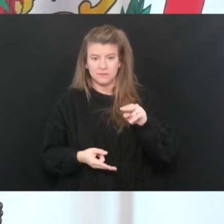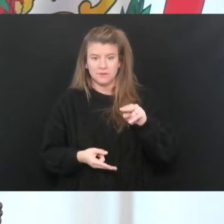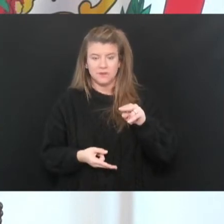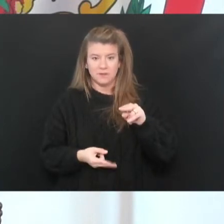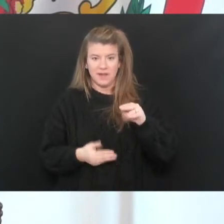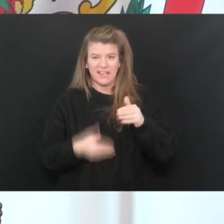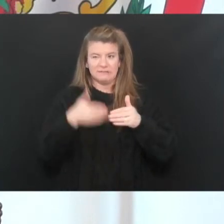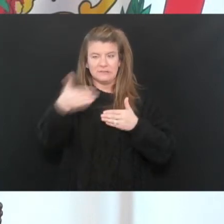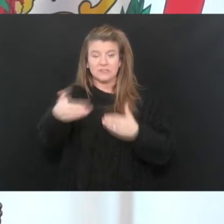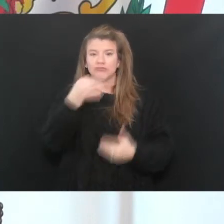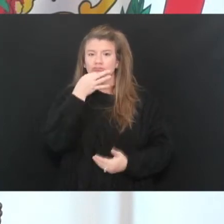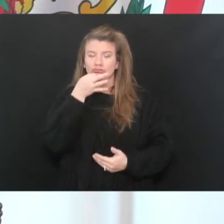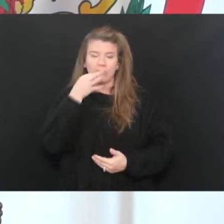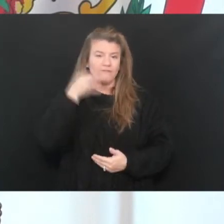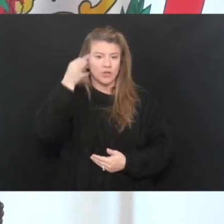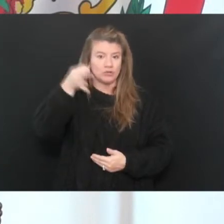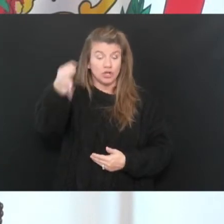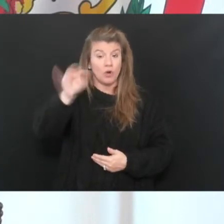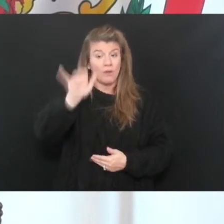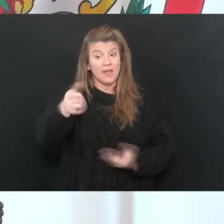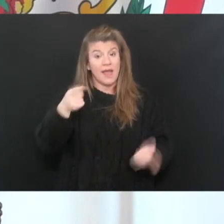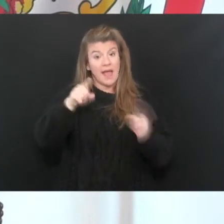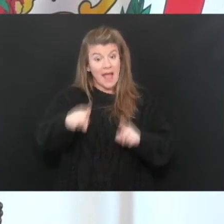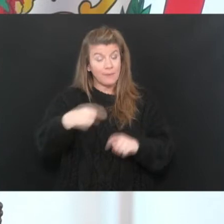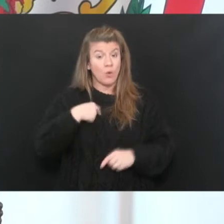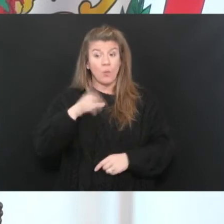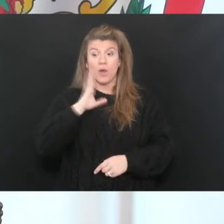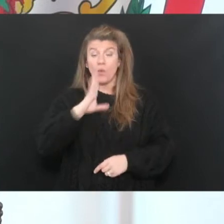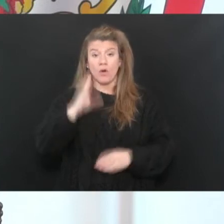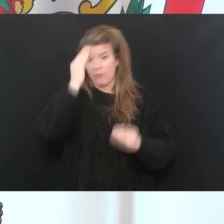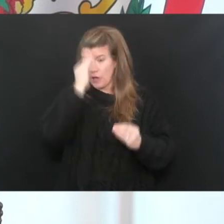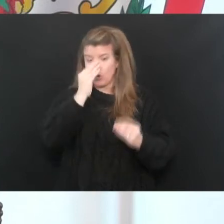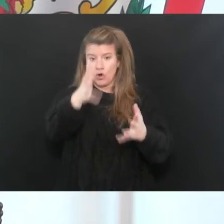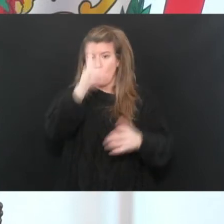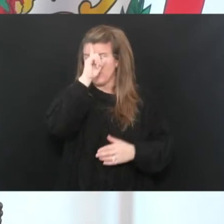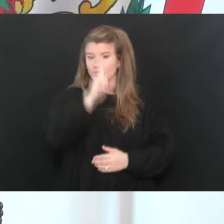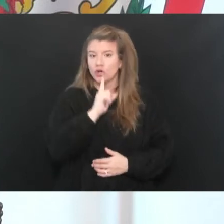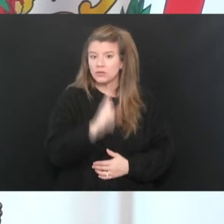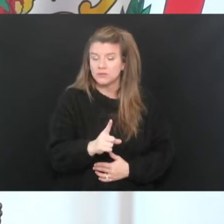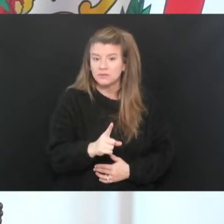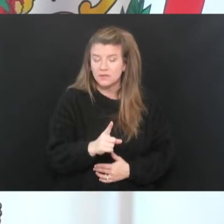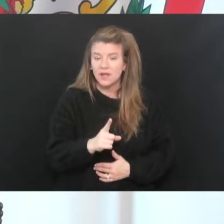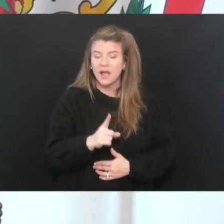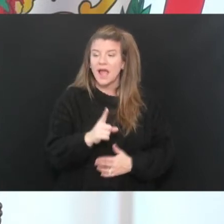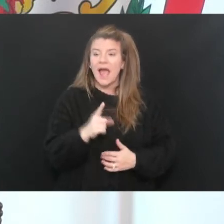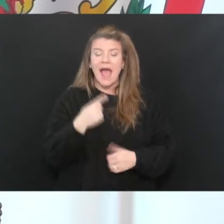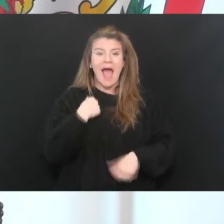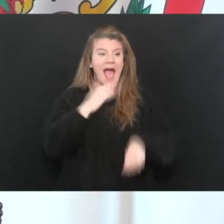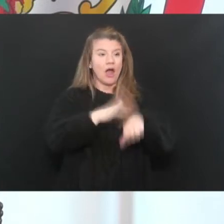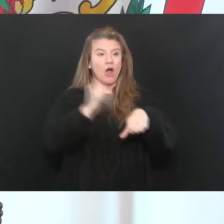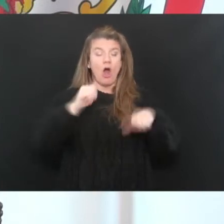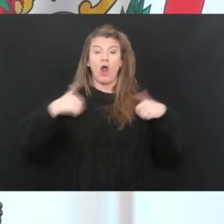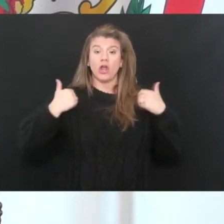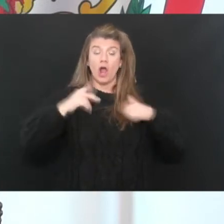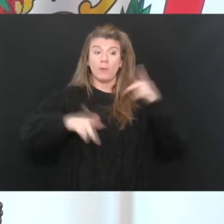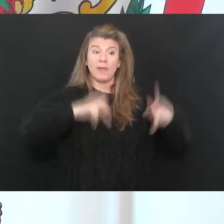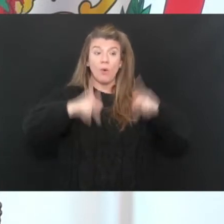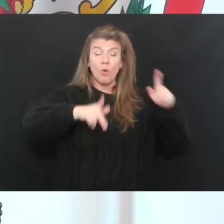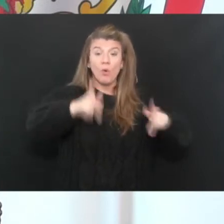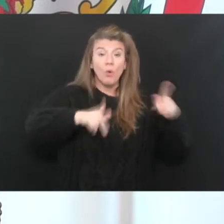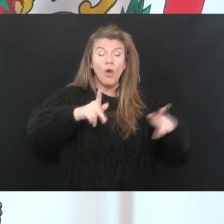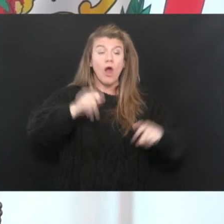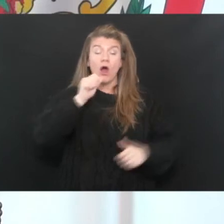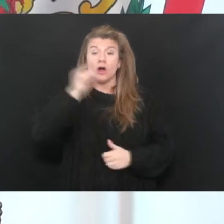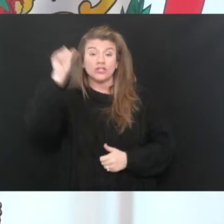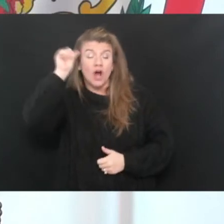very near future and everything. When that happens, we'll make you abreast of it for sure. I call upon our young people, I call upon our